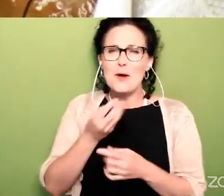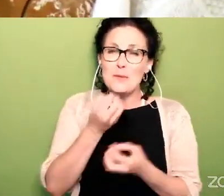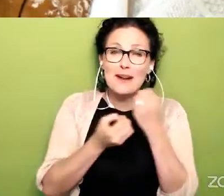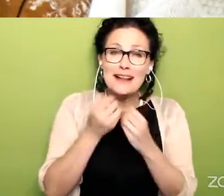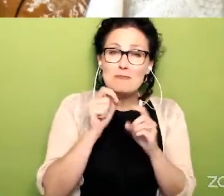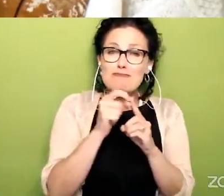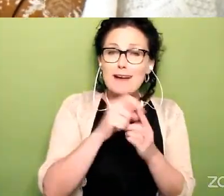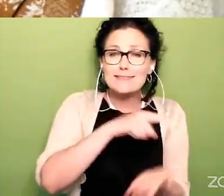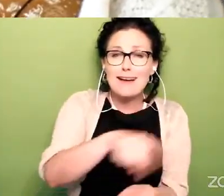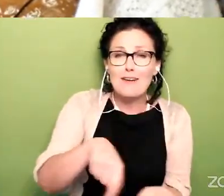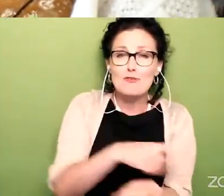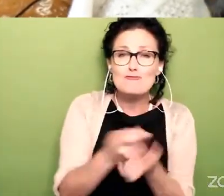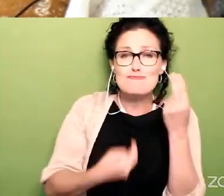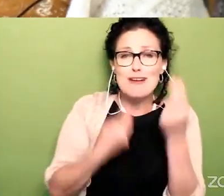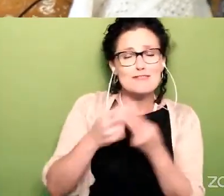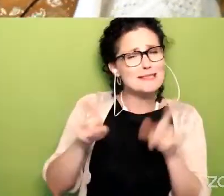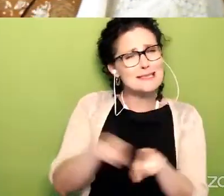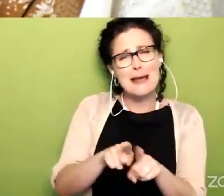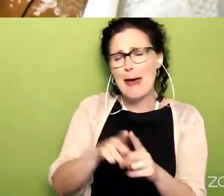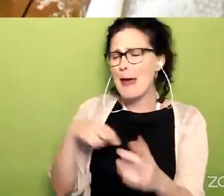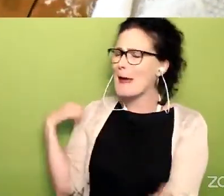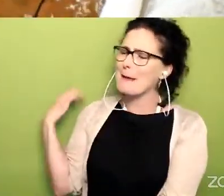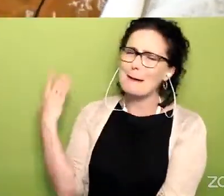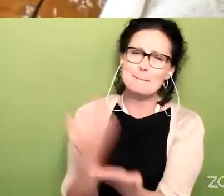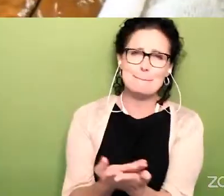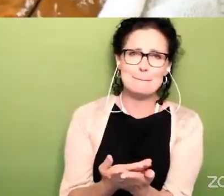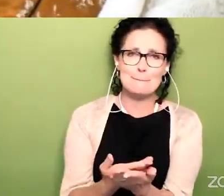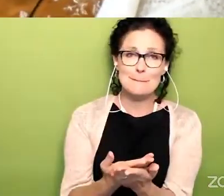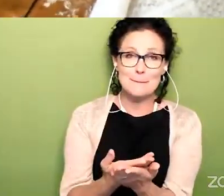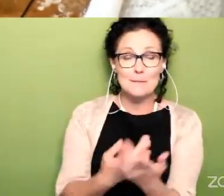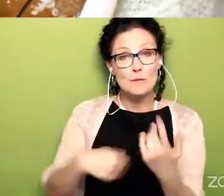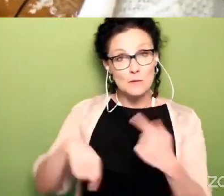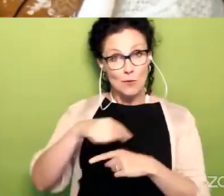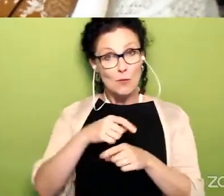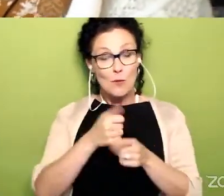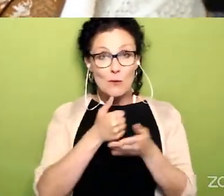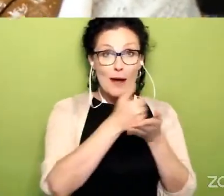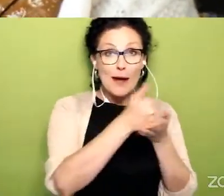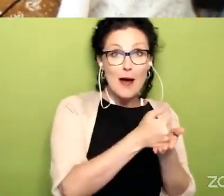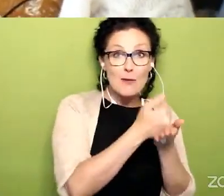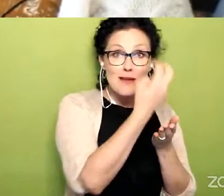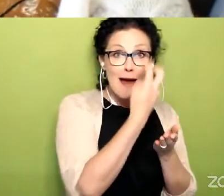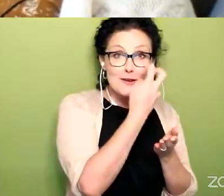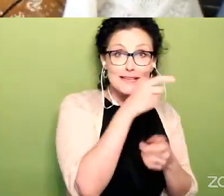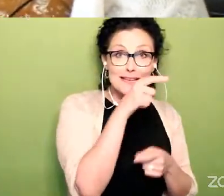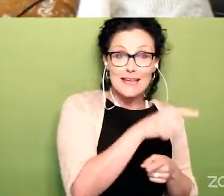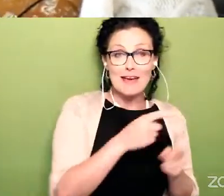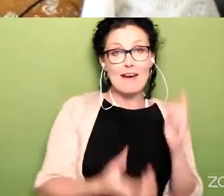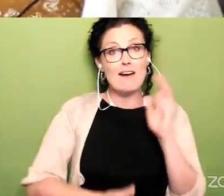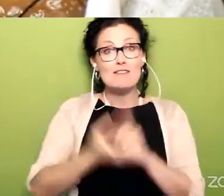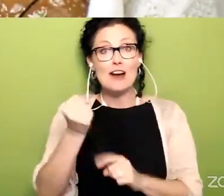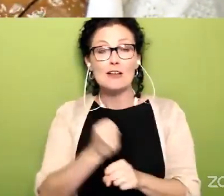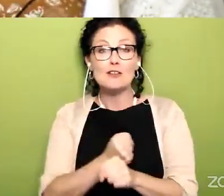and have langar like before. We can ask someone for this ruby money.